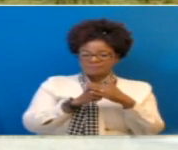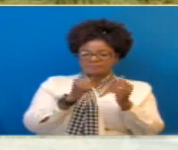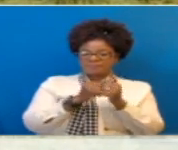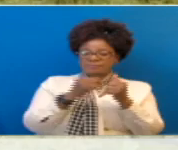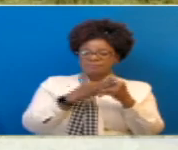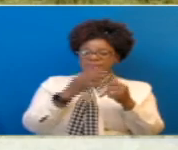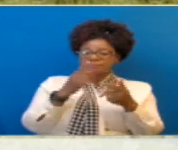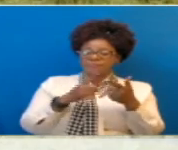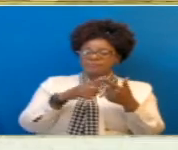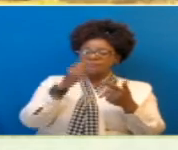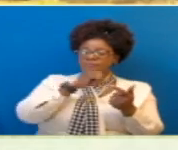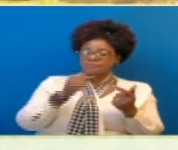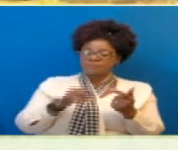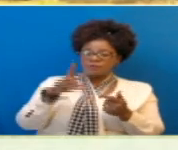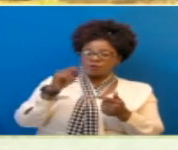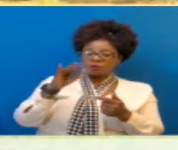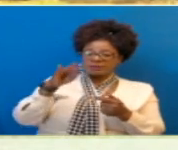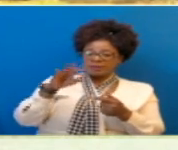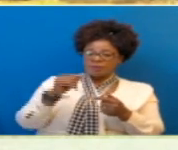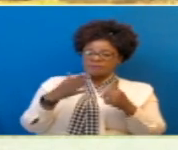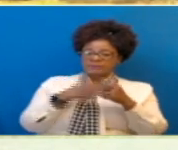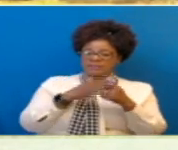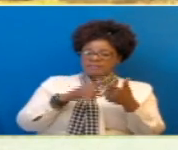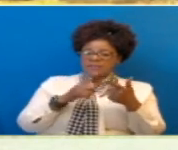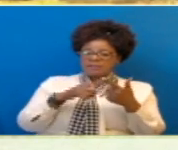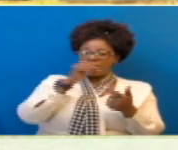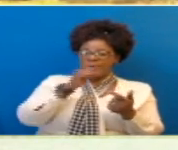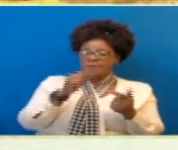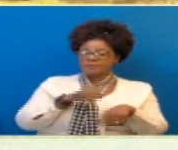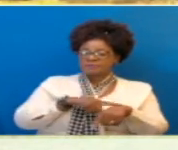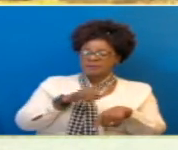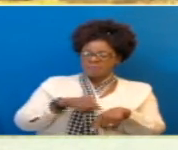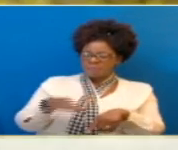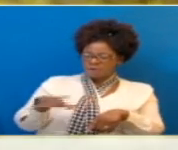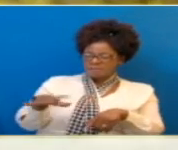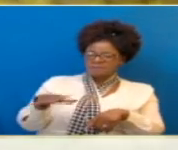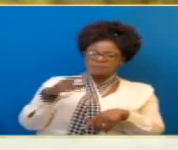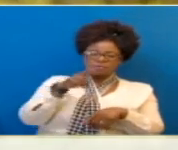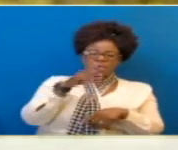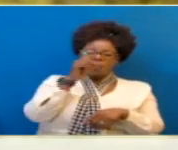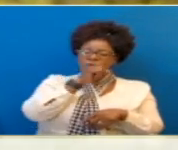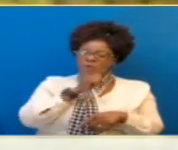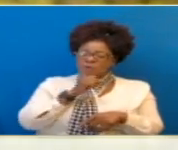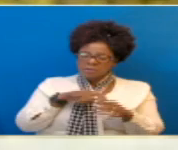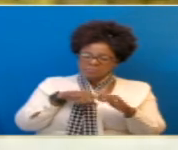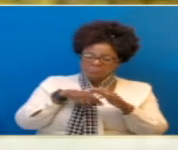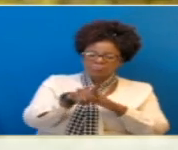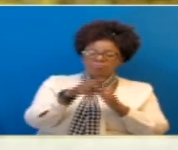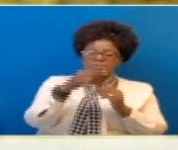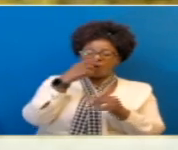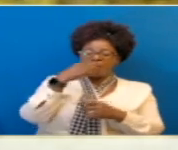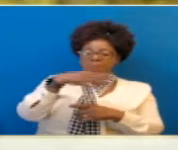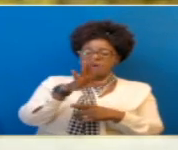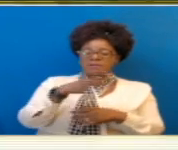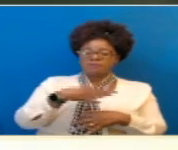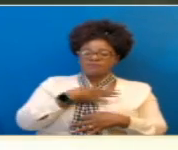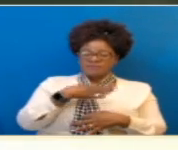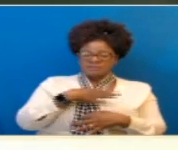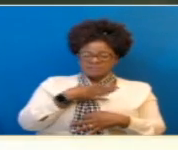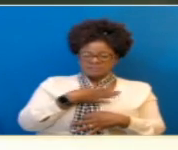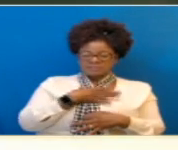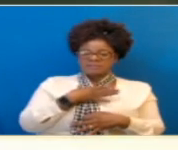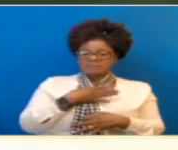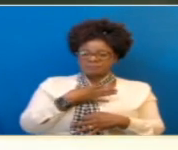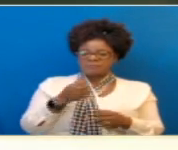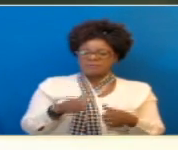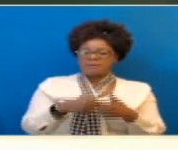18-year-old Rosila Lenanyoki was only 9 years old when one morning she saw elderly men visit their homestead. The visits were repeated for 2 weeks